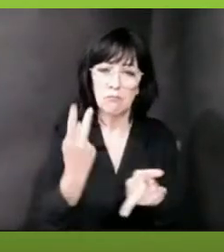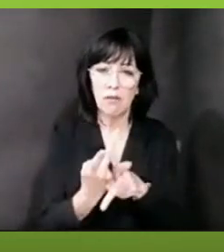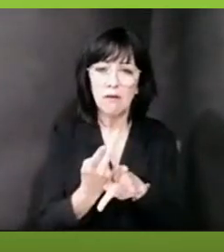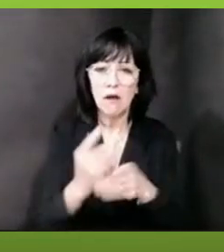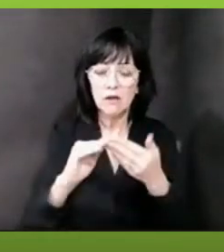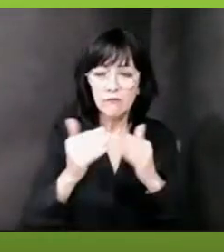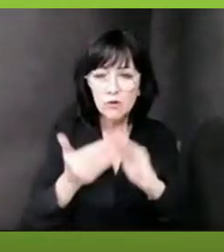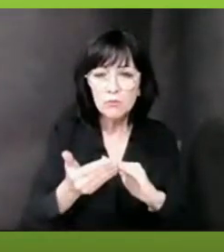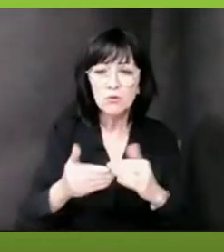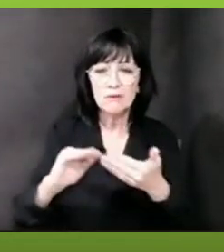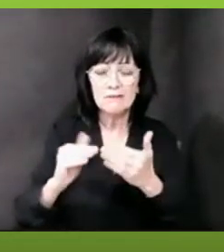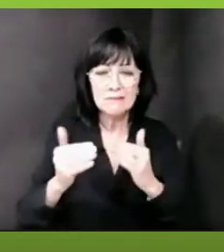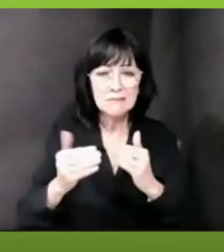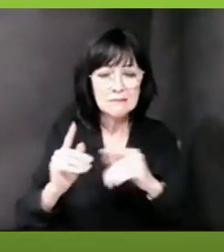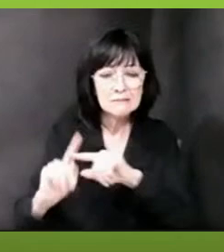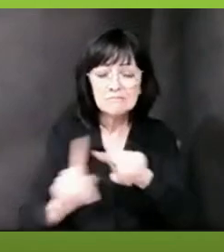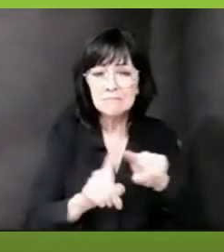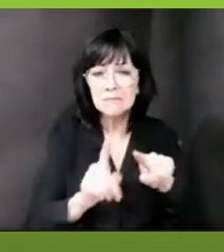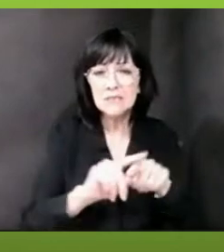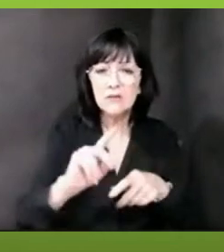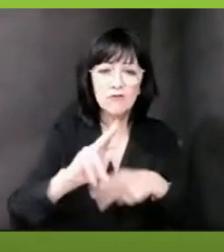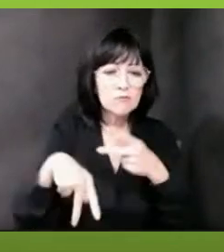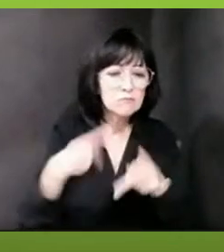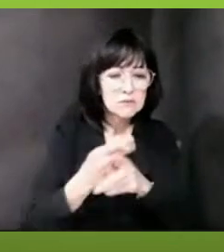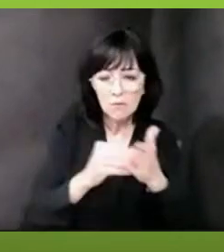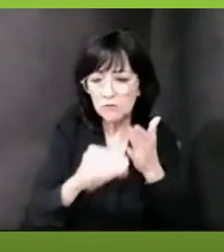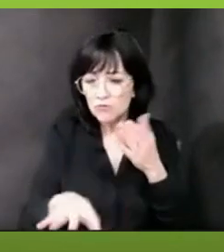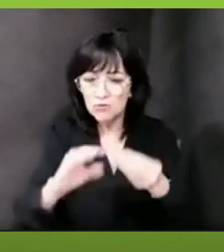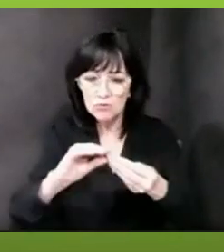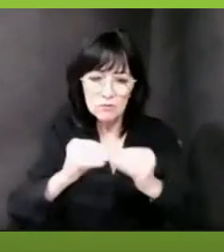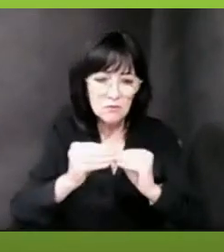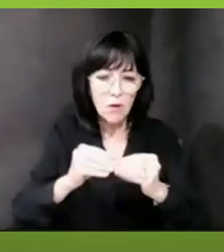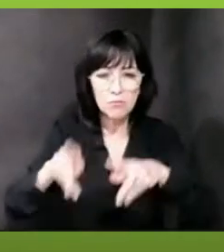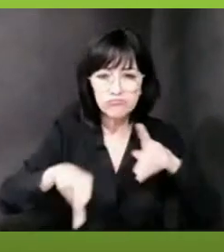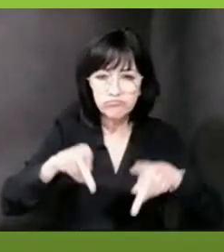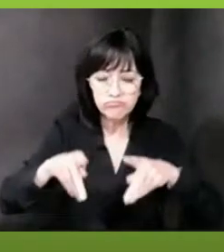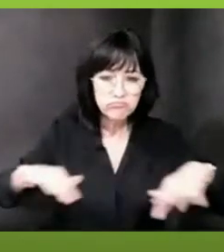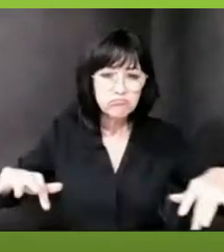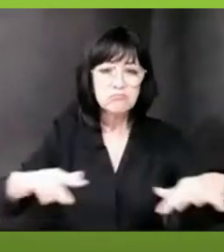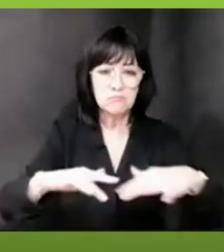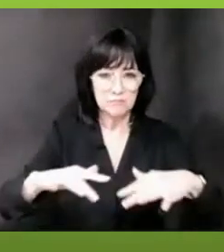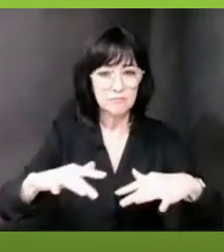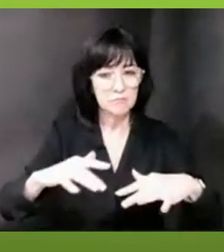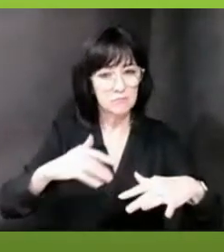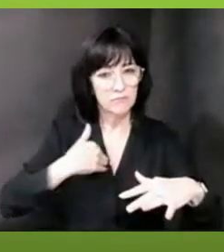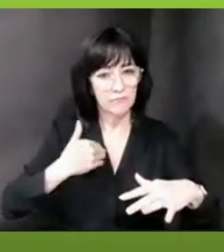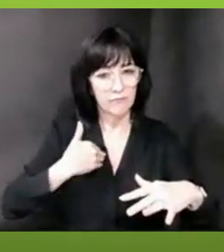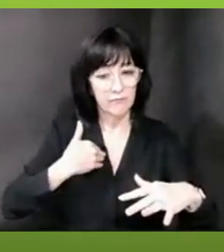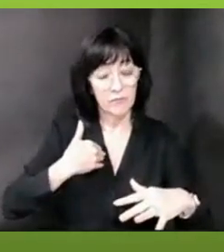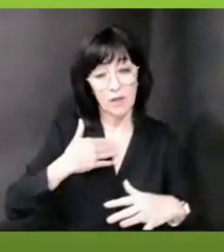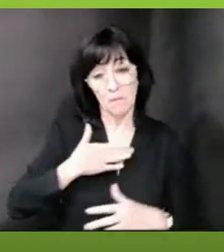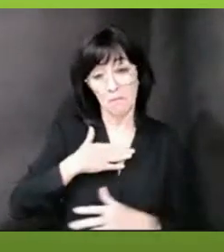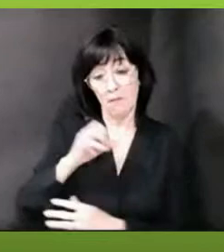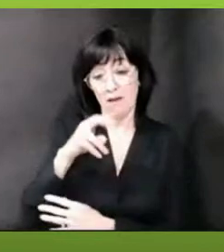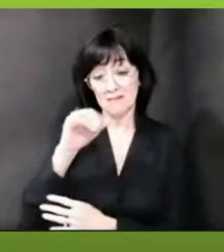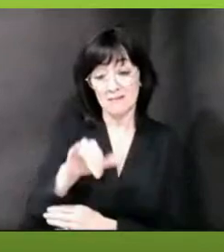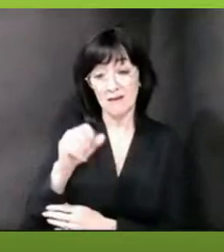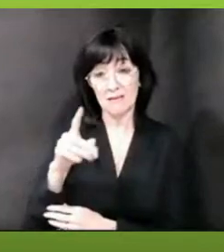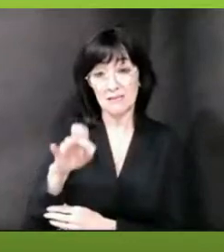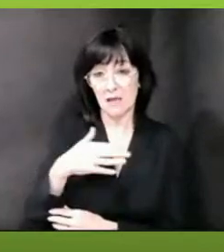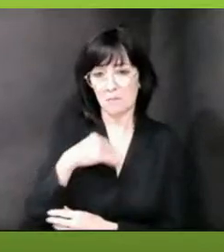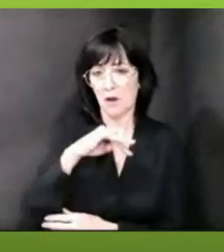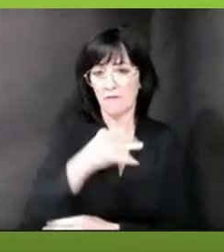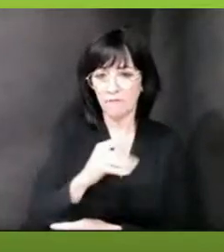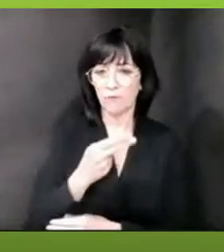to use our knowledge, our specialty, and Sunnyside is my fourth school. So my other schools